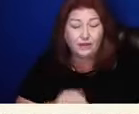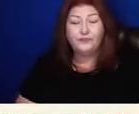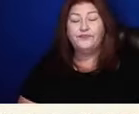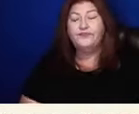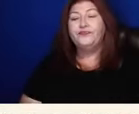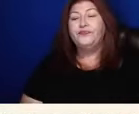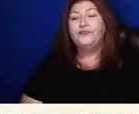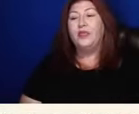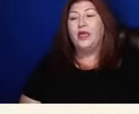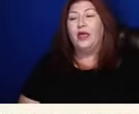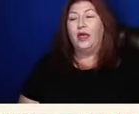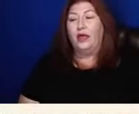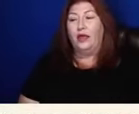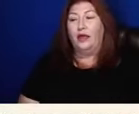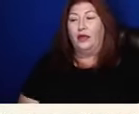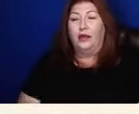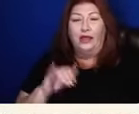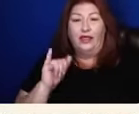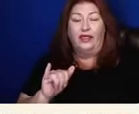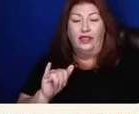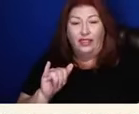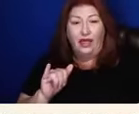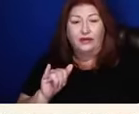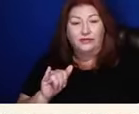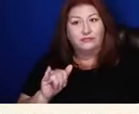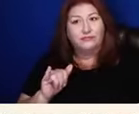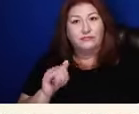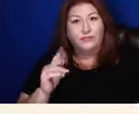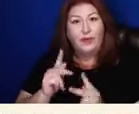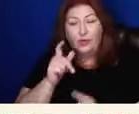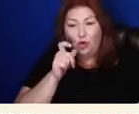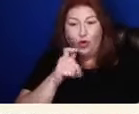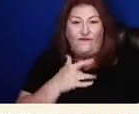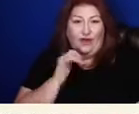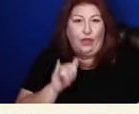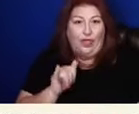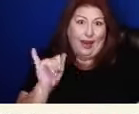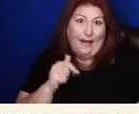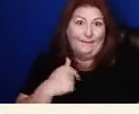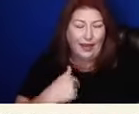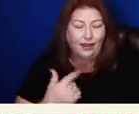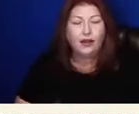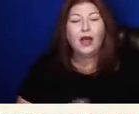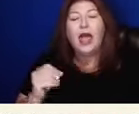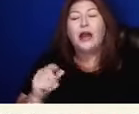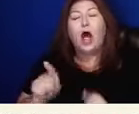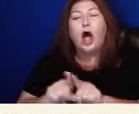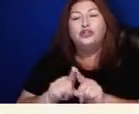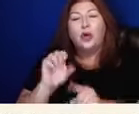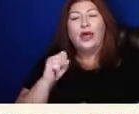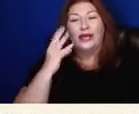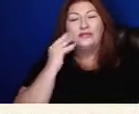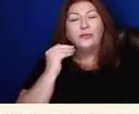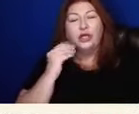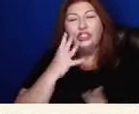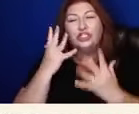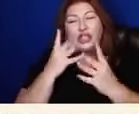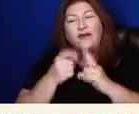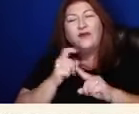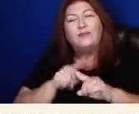that gets put onto people who've experienced that, right? Like me. And then we also can experience shame from